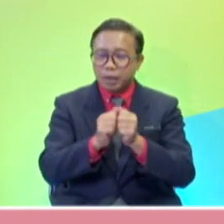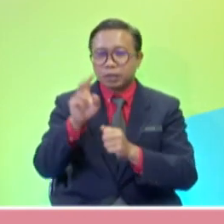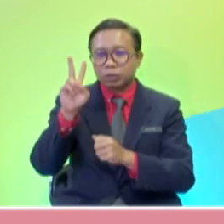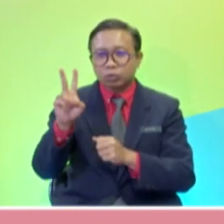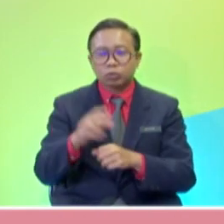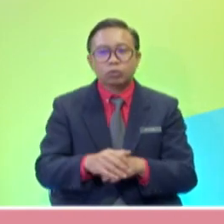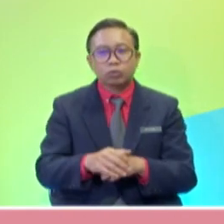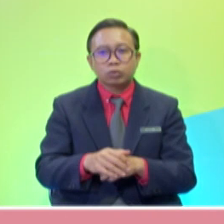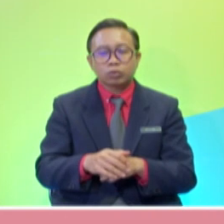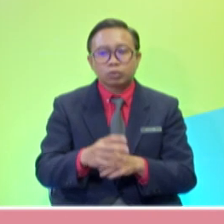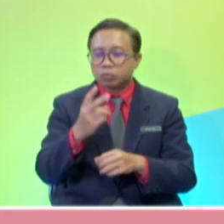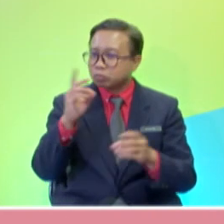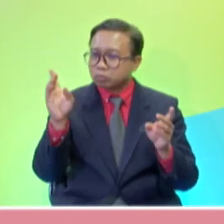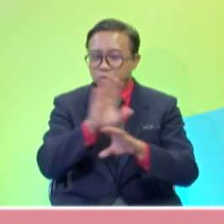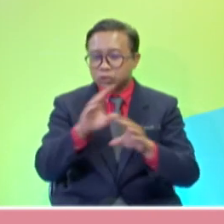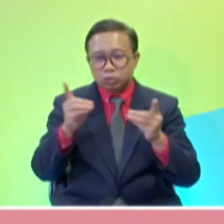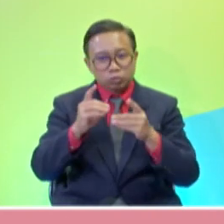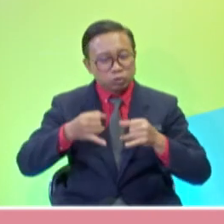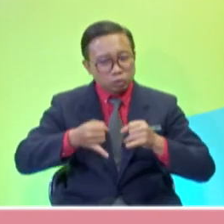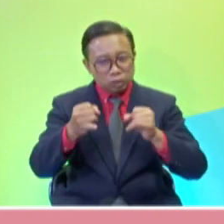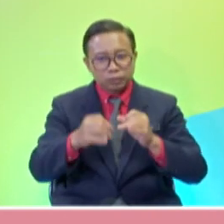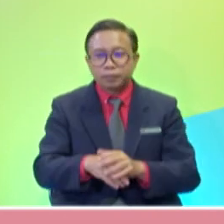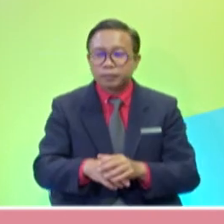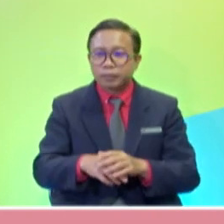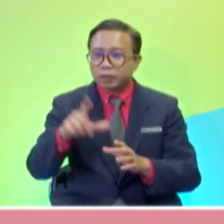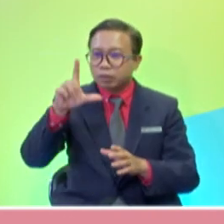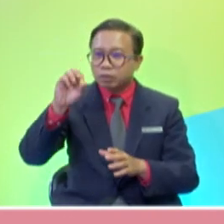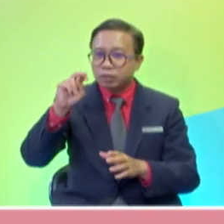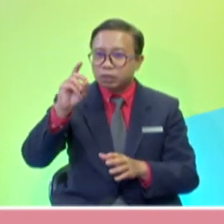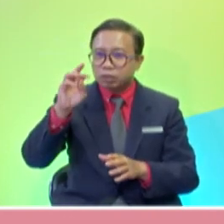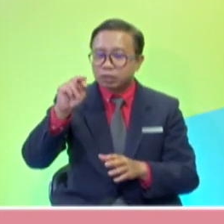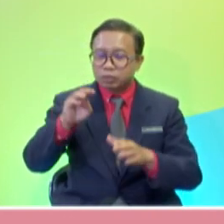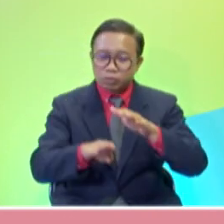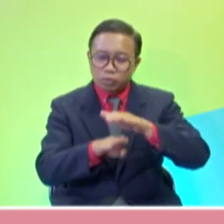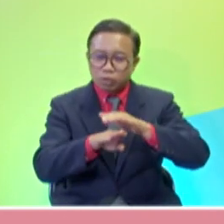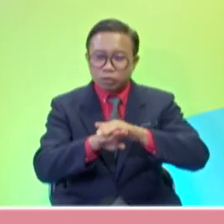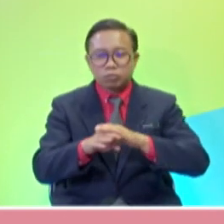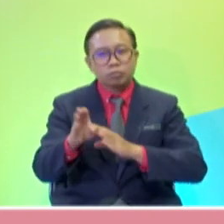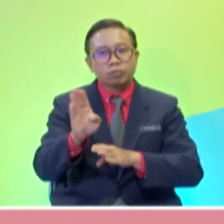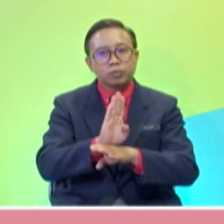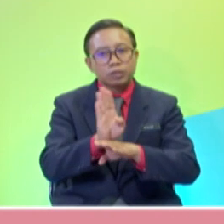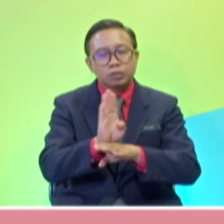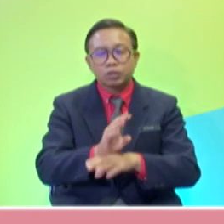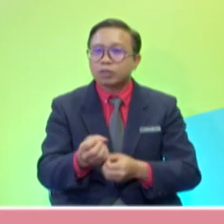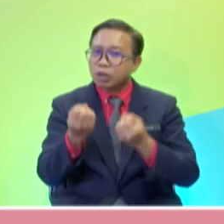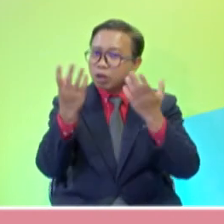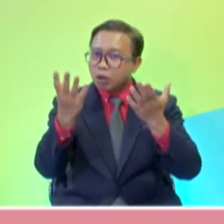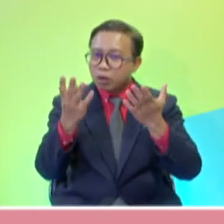a bit lost. The London Underground is really busy, and there are a lot of